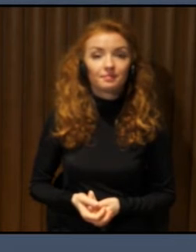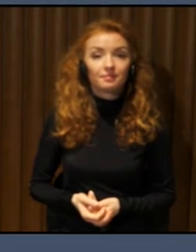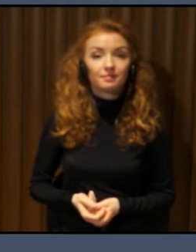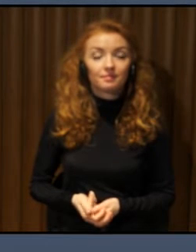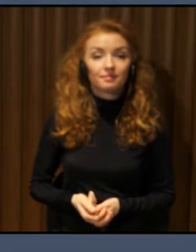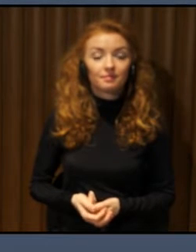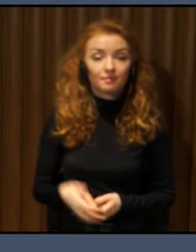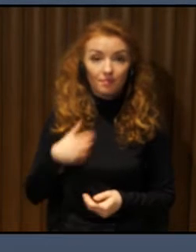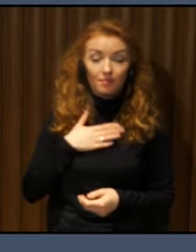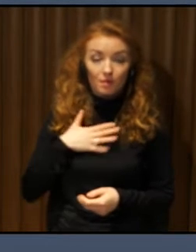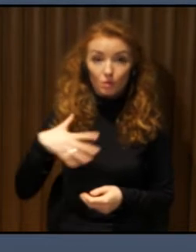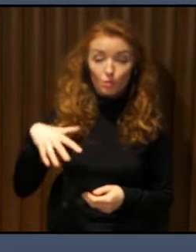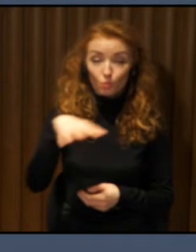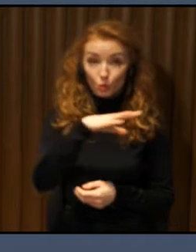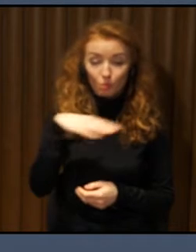Indigenous peoples.